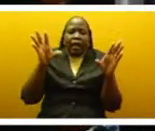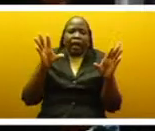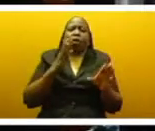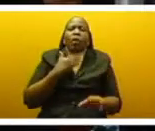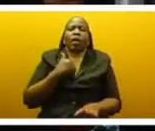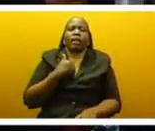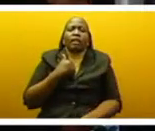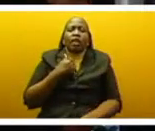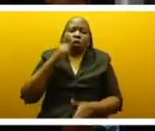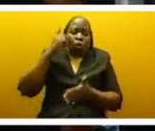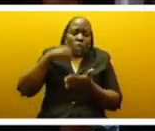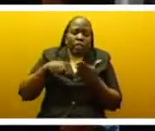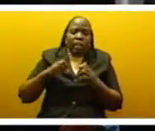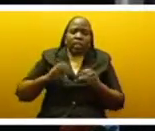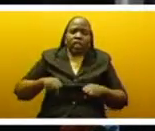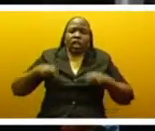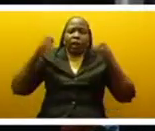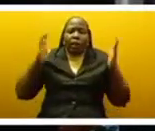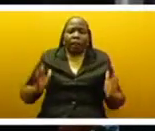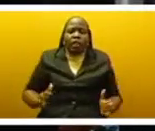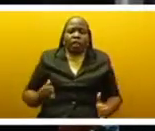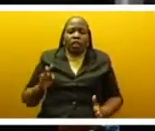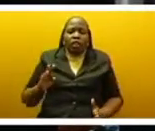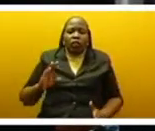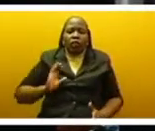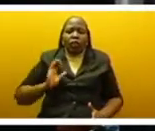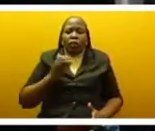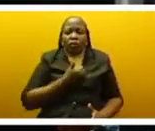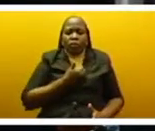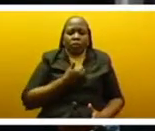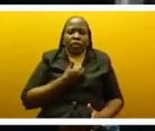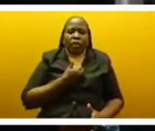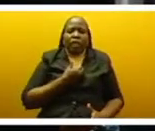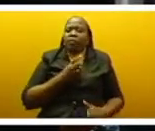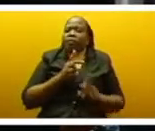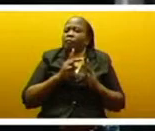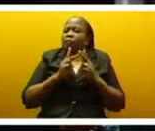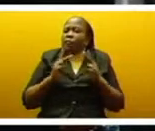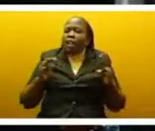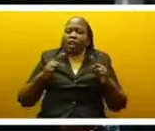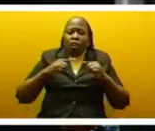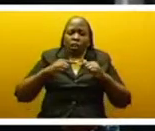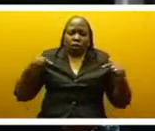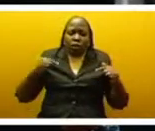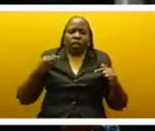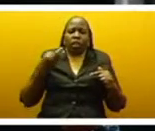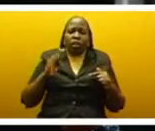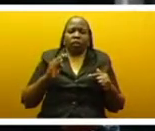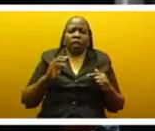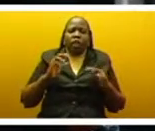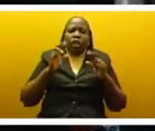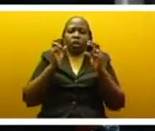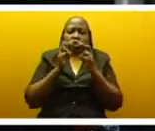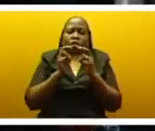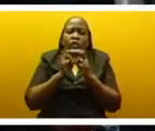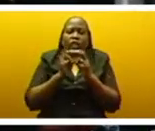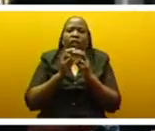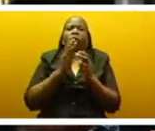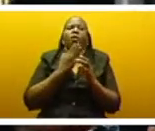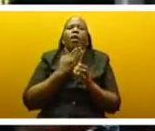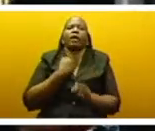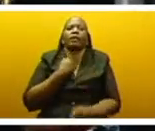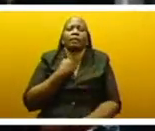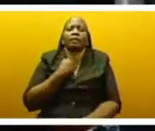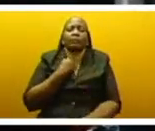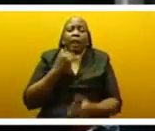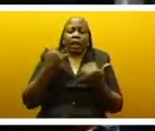what the chairman of the commission did was the very opposite of what the Constitution required him to do. Now, Maina